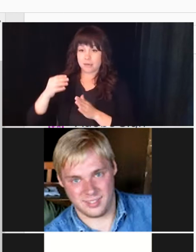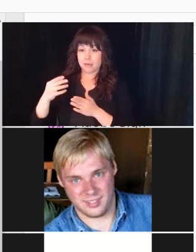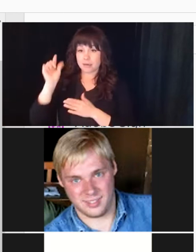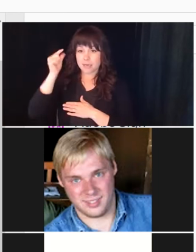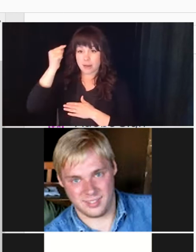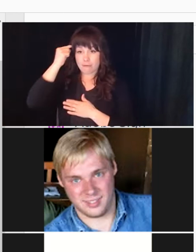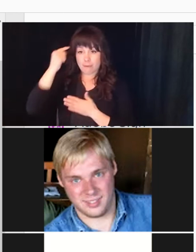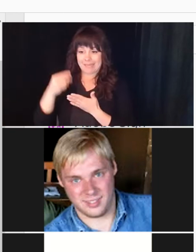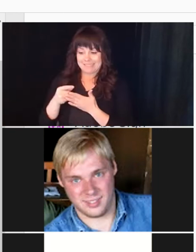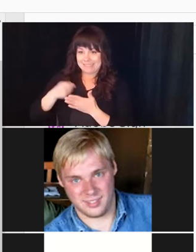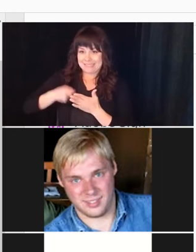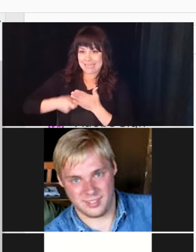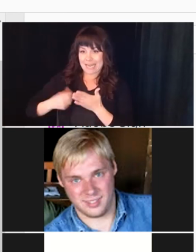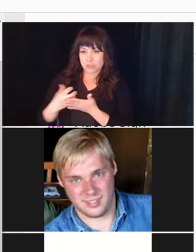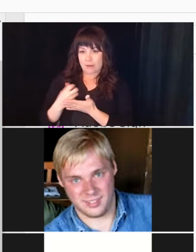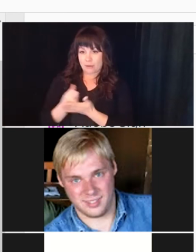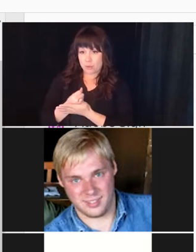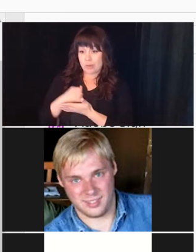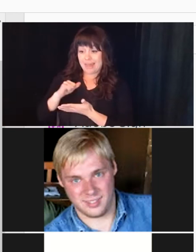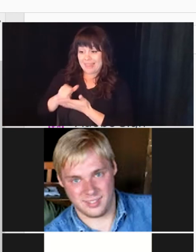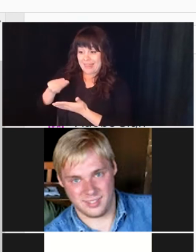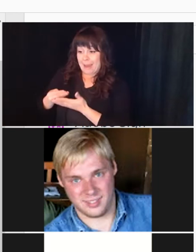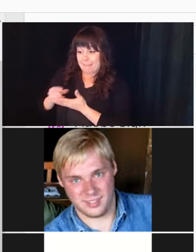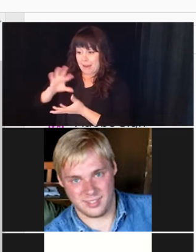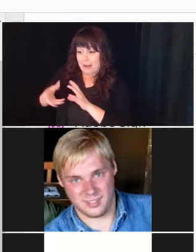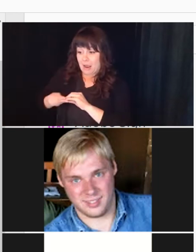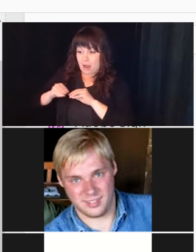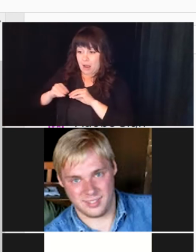right. So in some states,